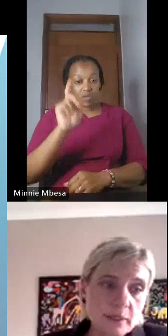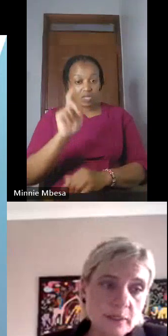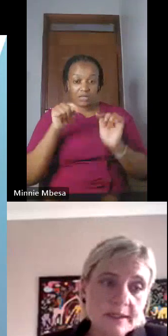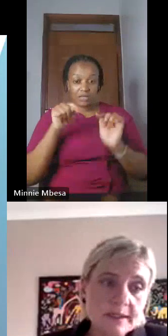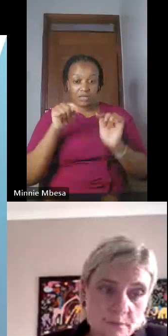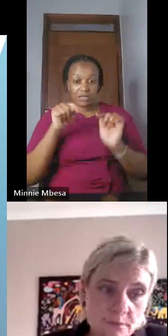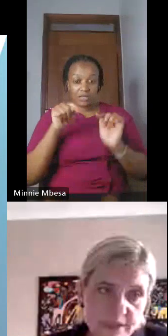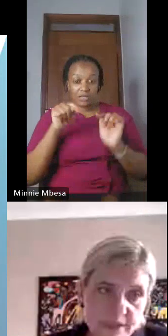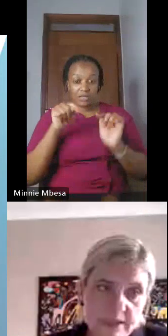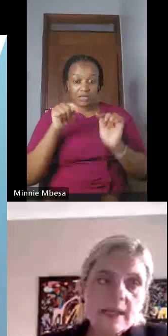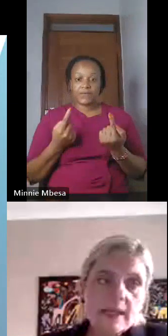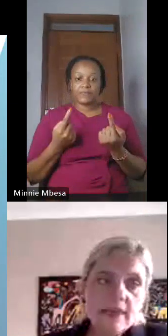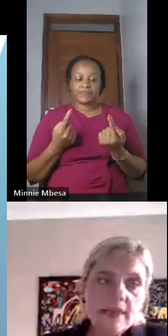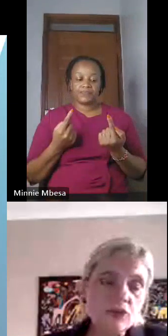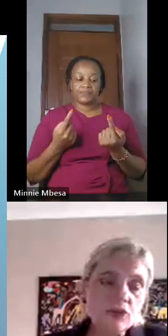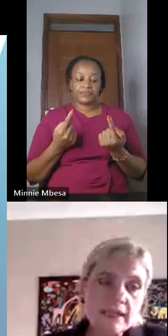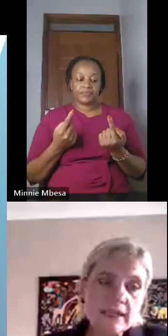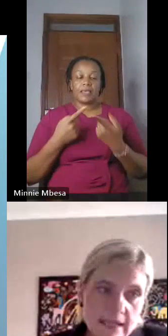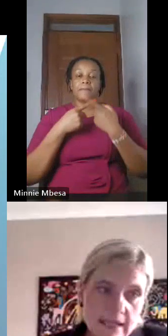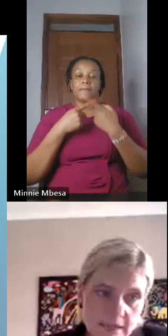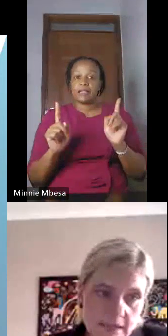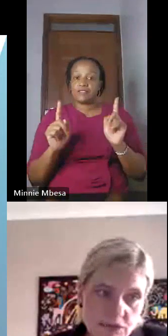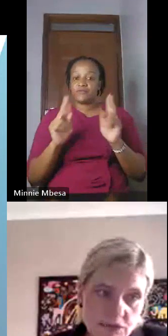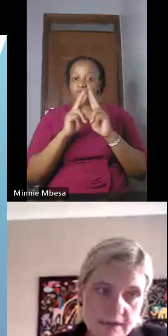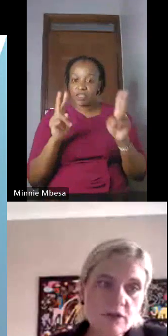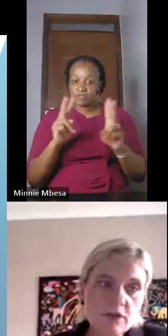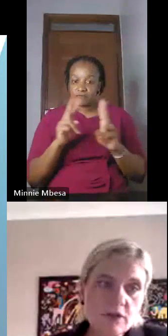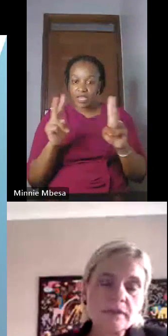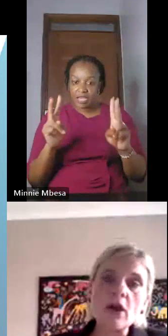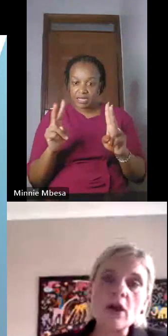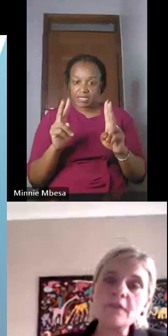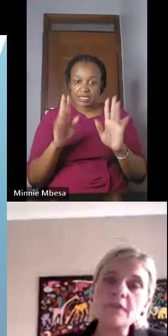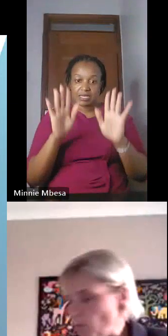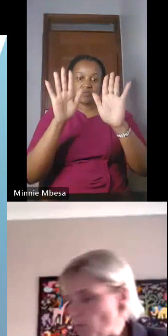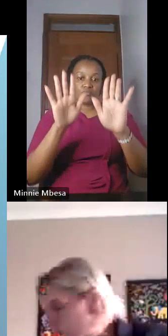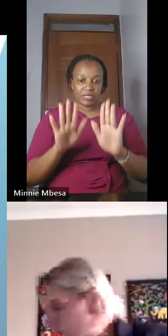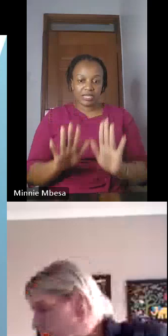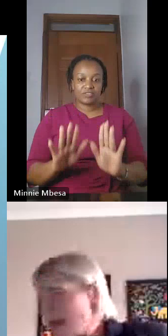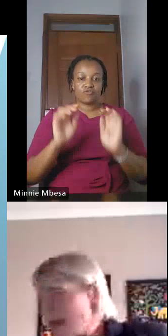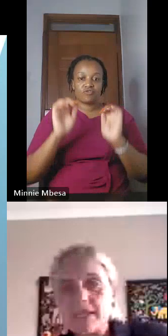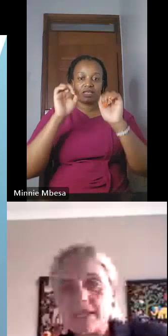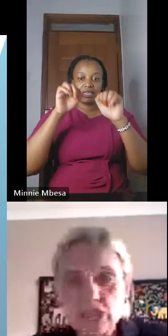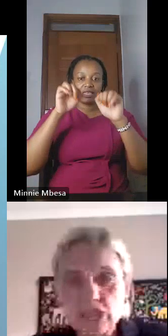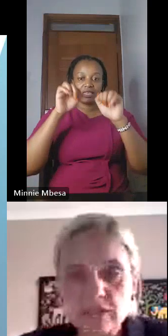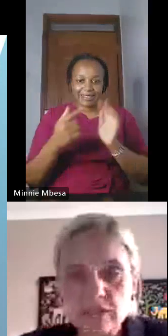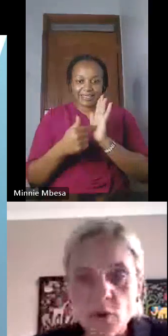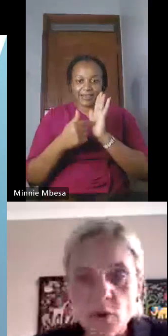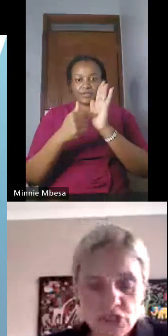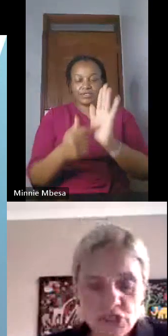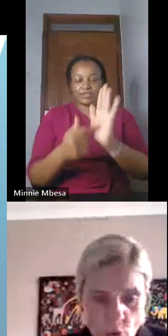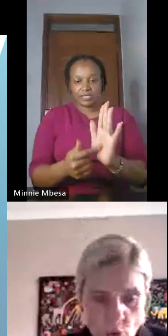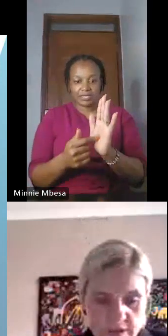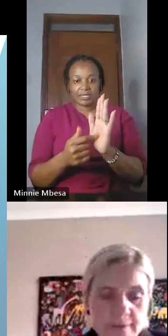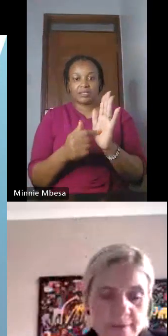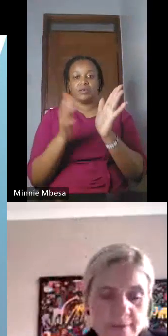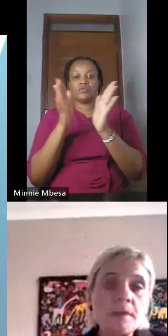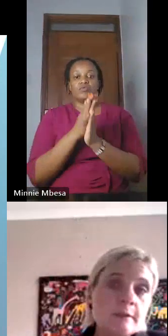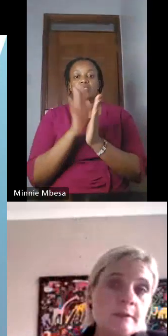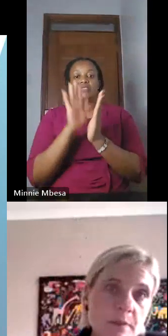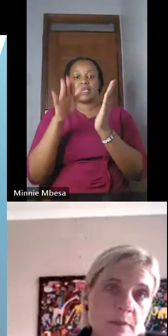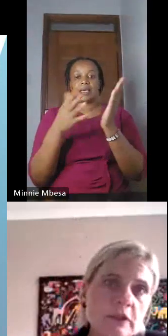And but it's important that you can demonstrate. So often where applications fall